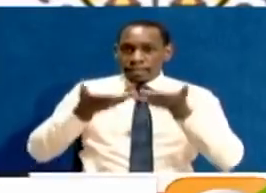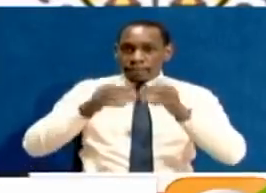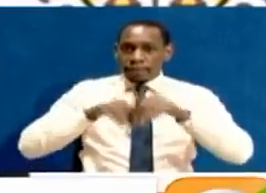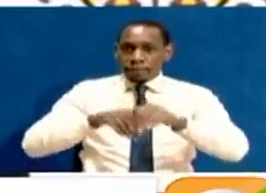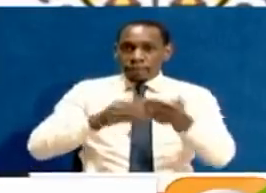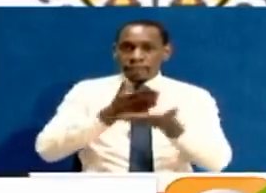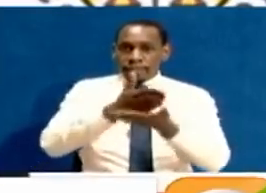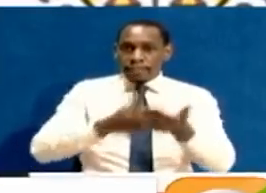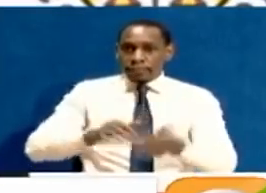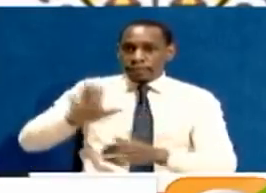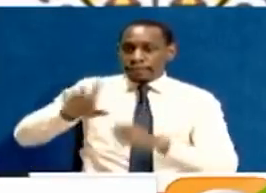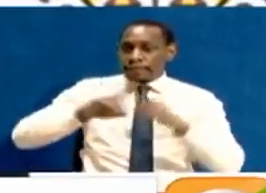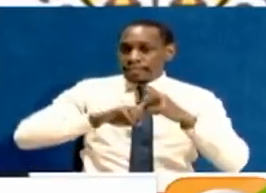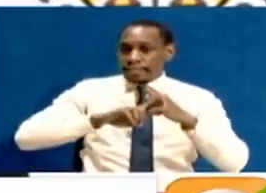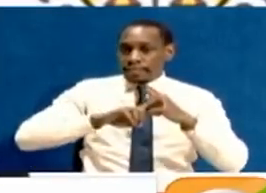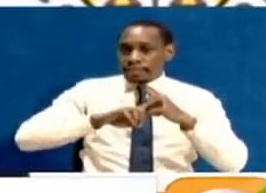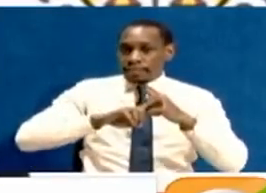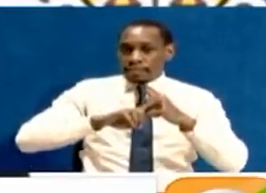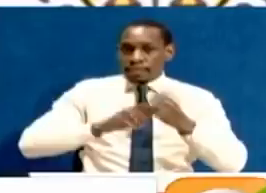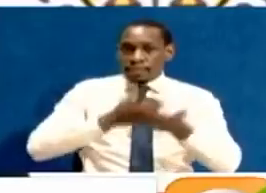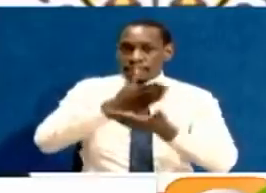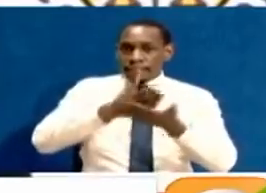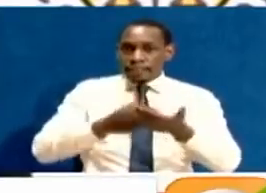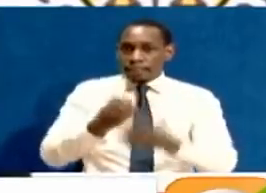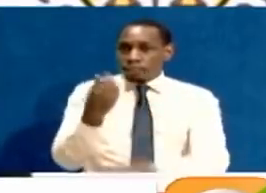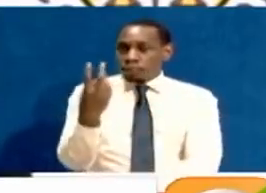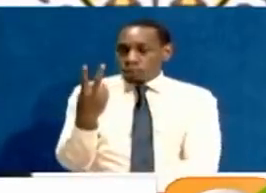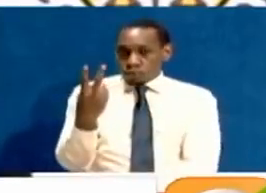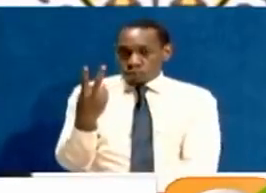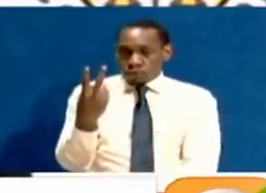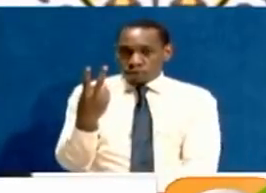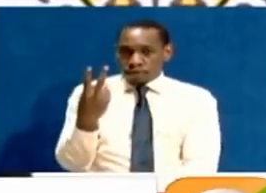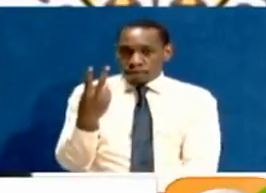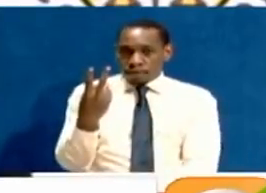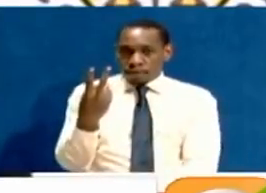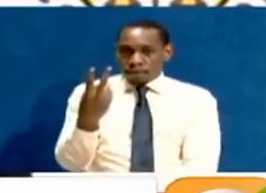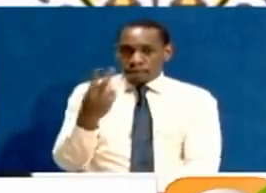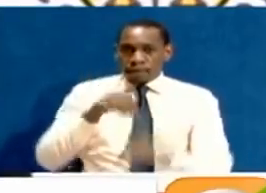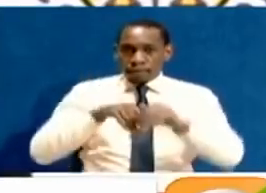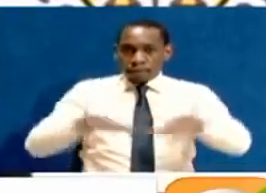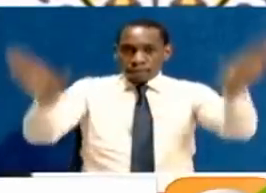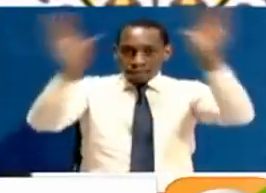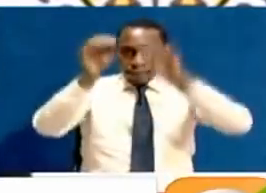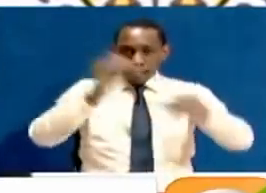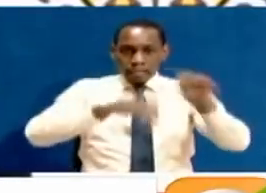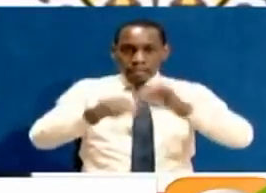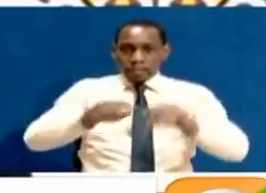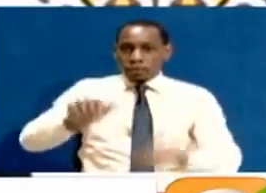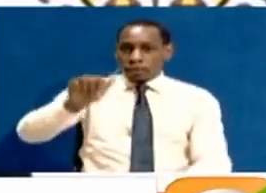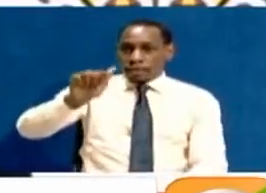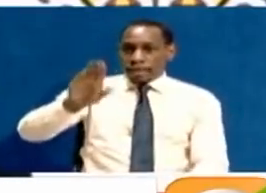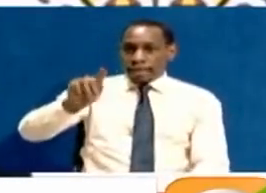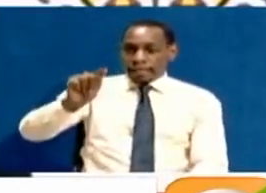under section 56 subsection 2 of the Presidential Elections Act.